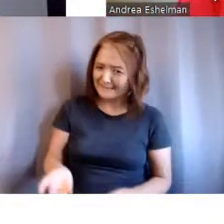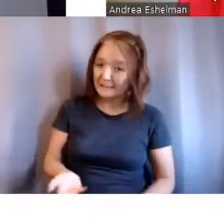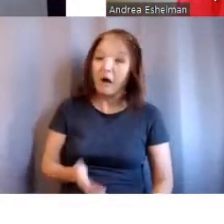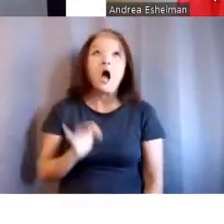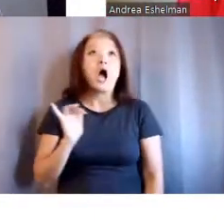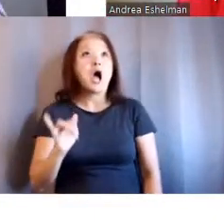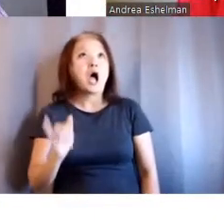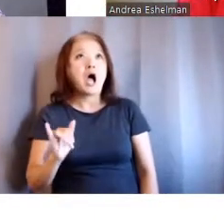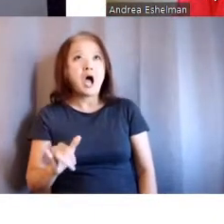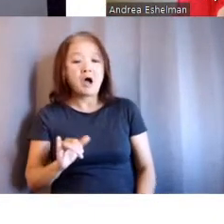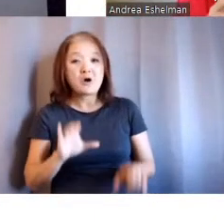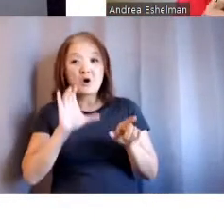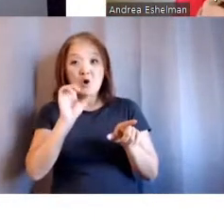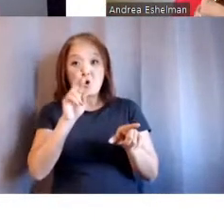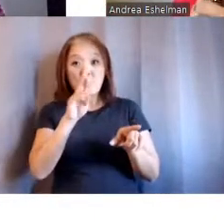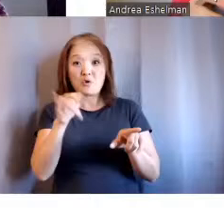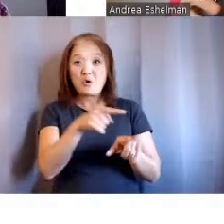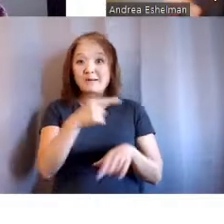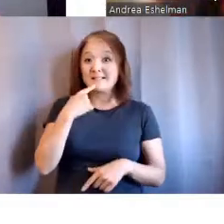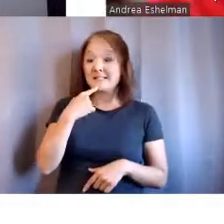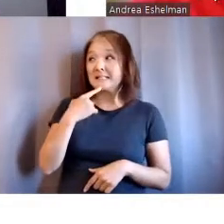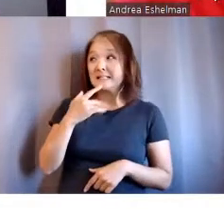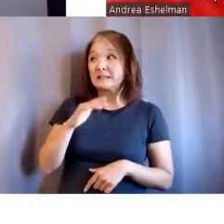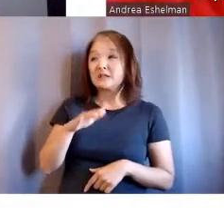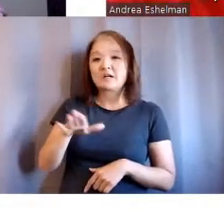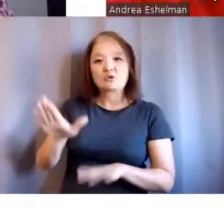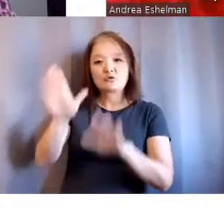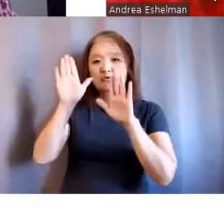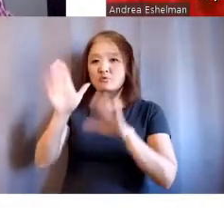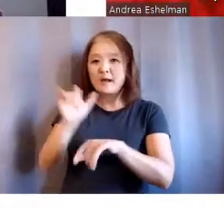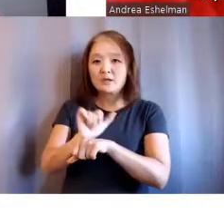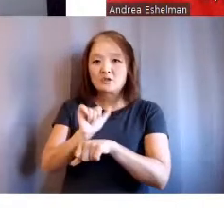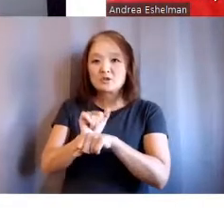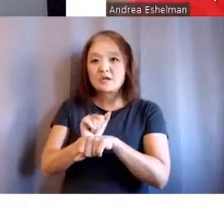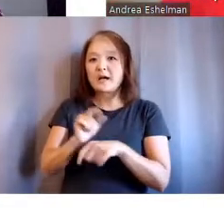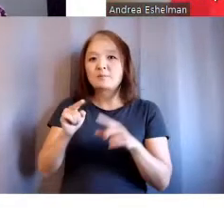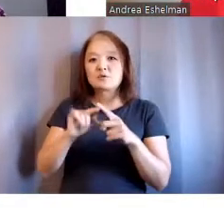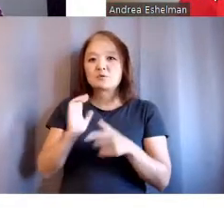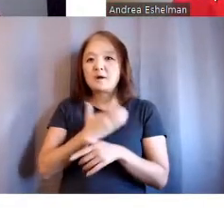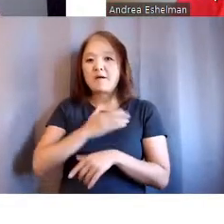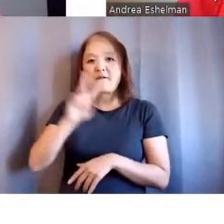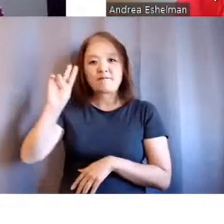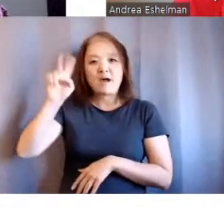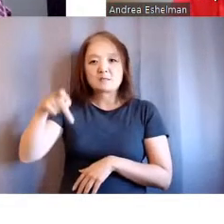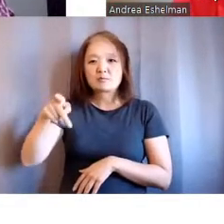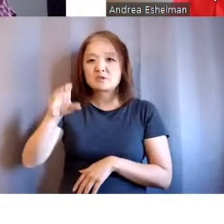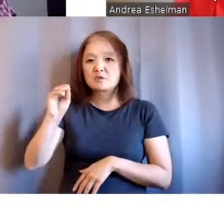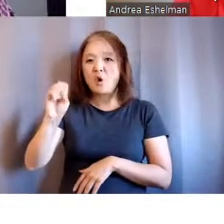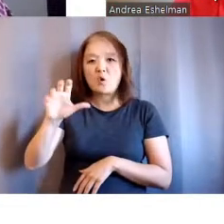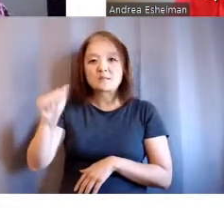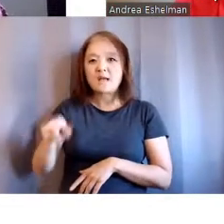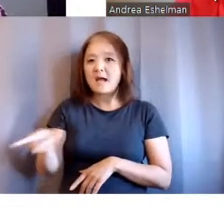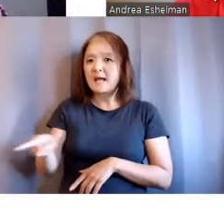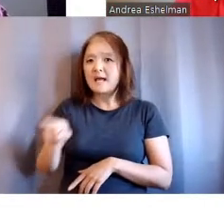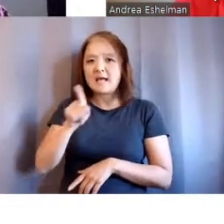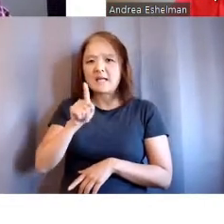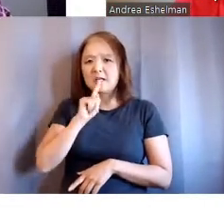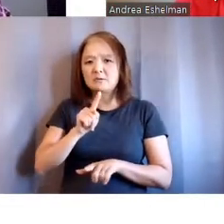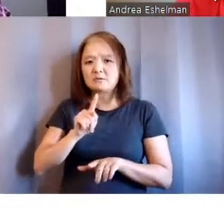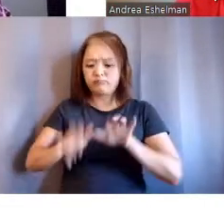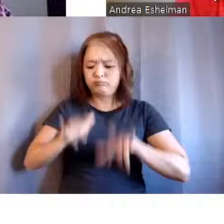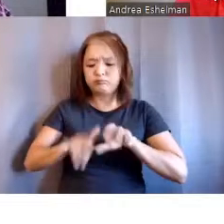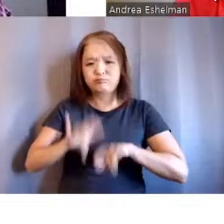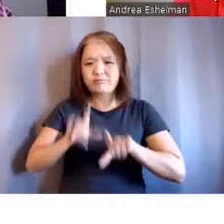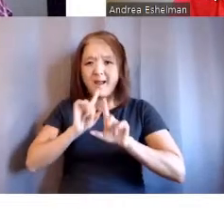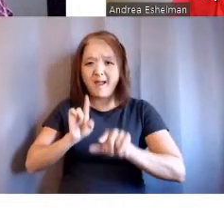Yeah, watch. And I got to point out, you know, great job to our Vice President Osatui, who's just like whipping out answers left and right. Oh,